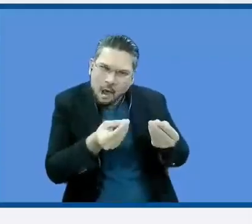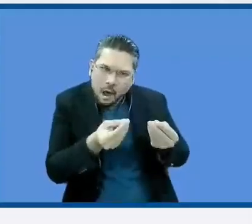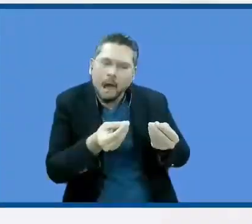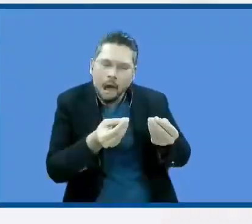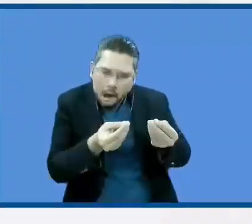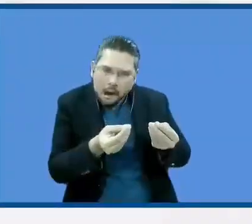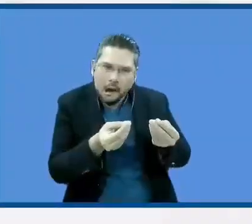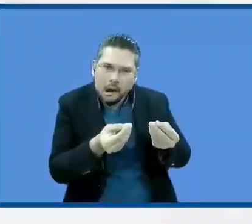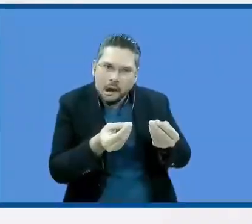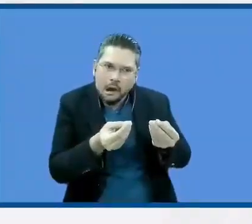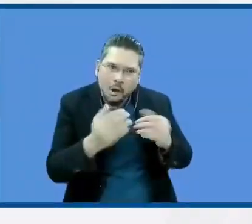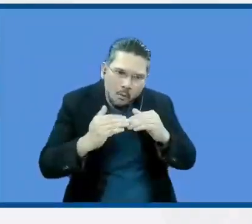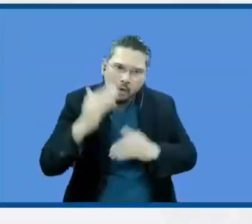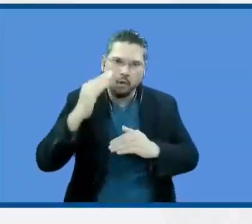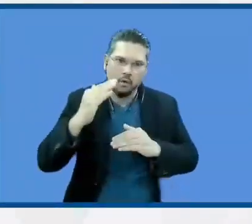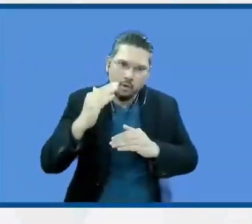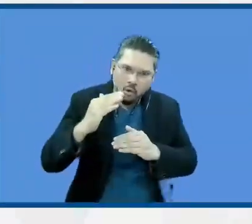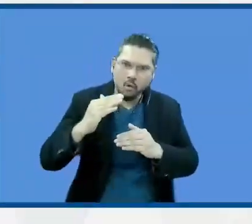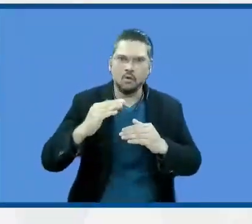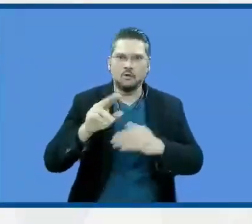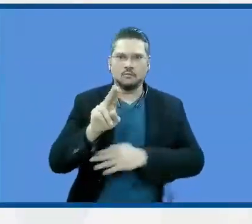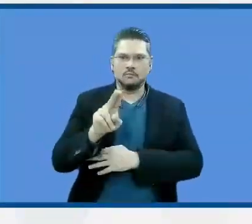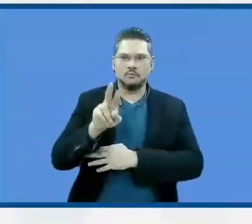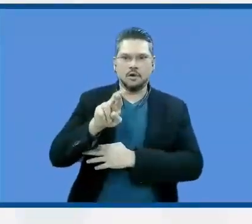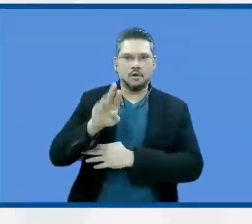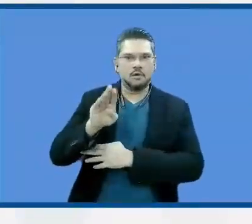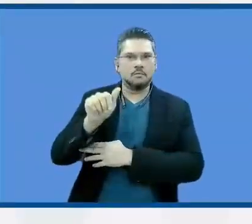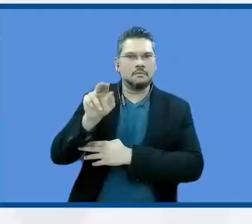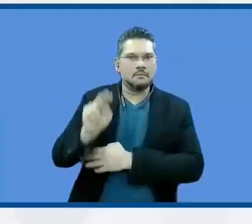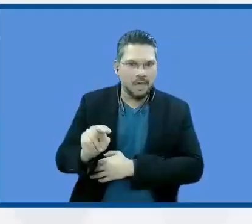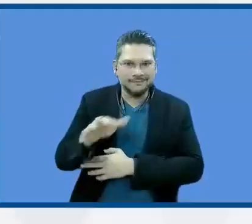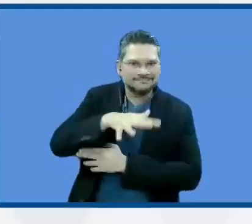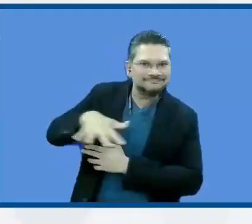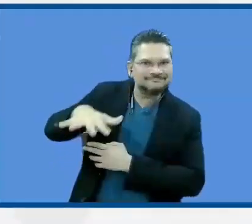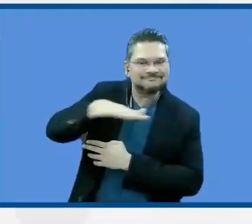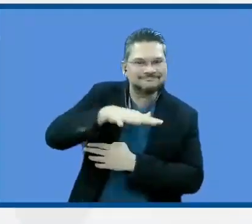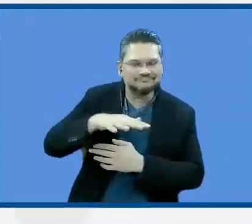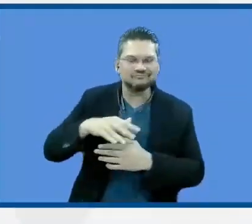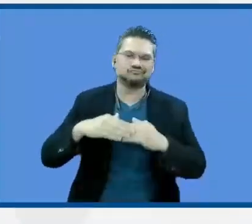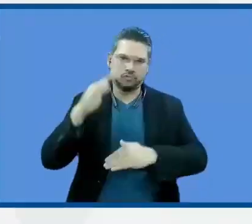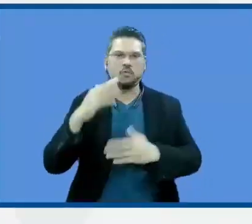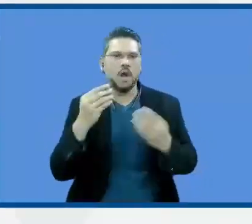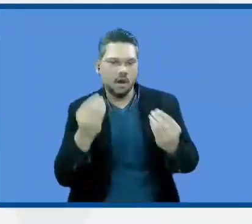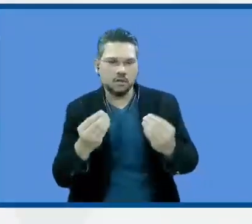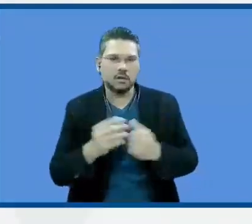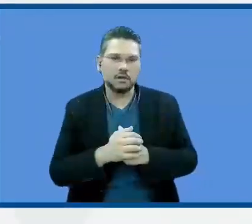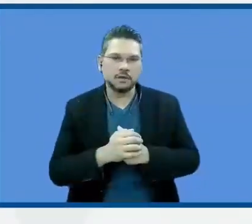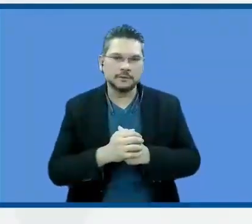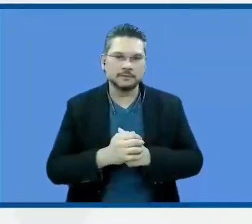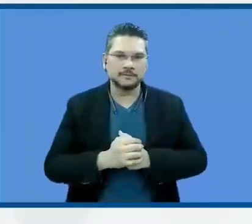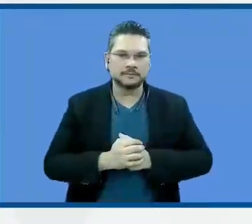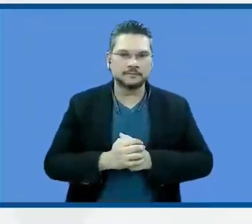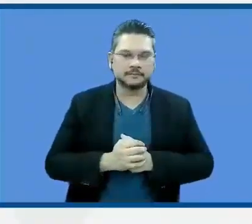urban region. All these issues require a transition in the governance approach,